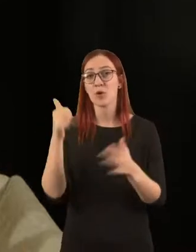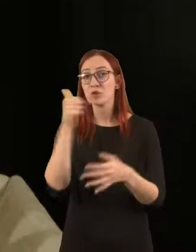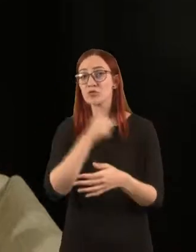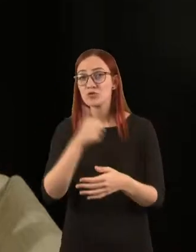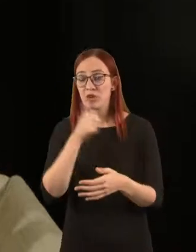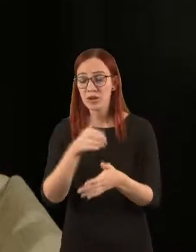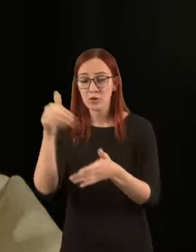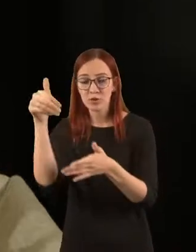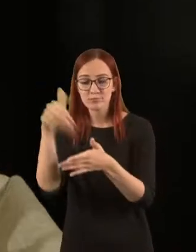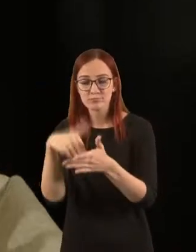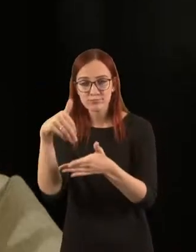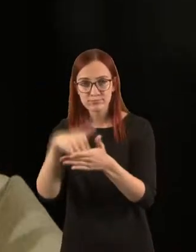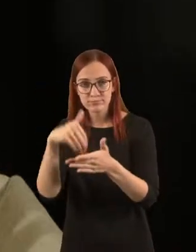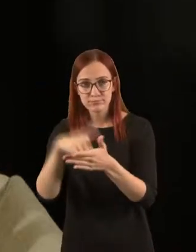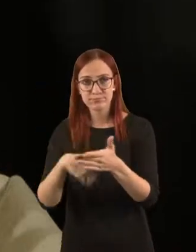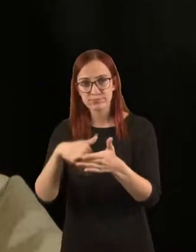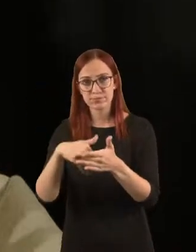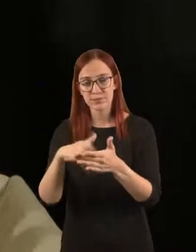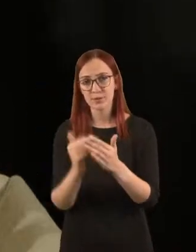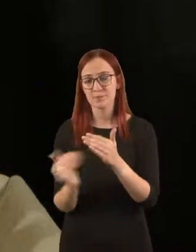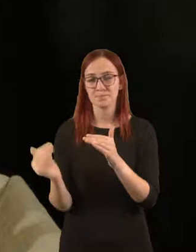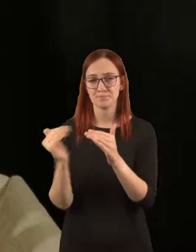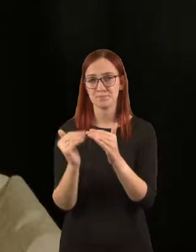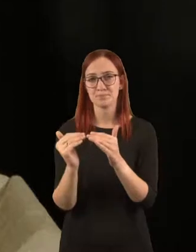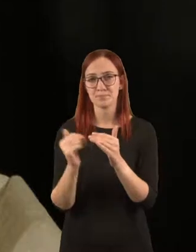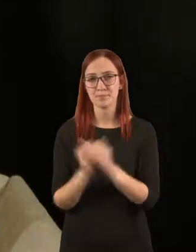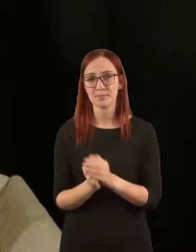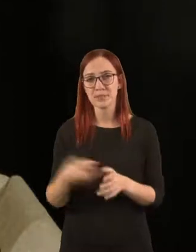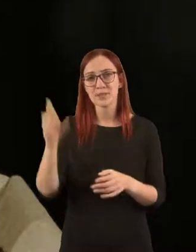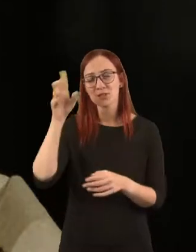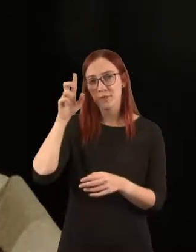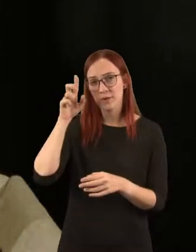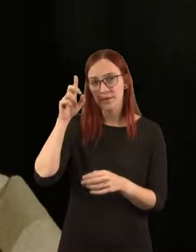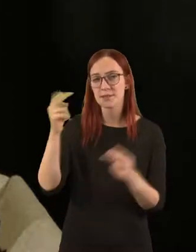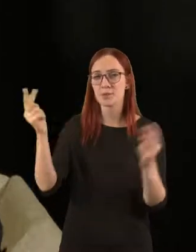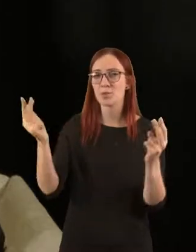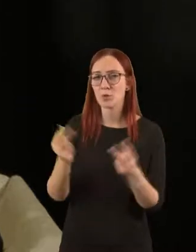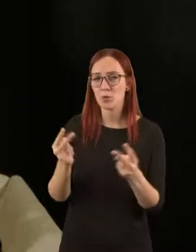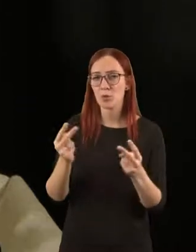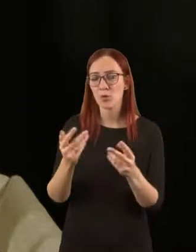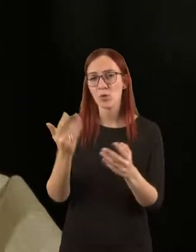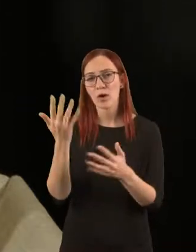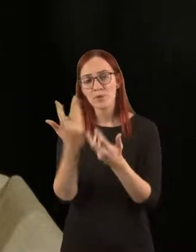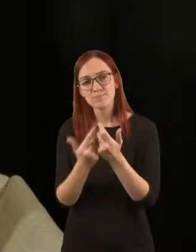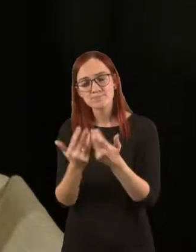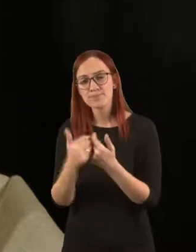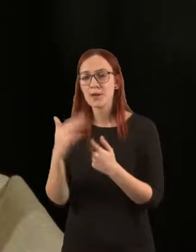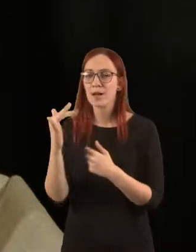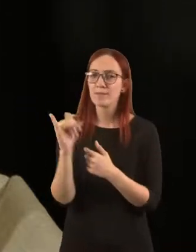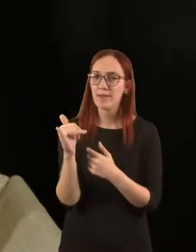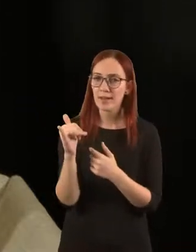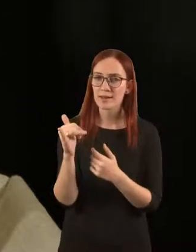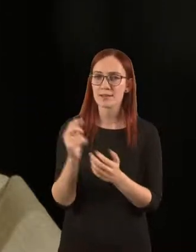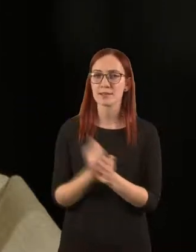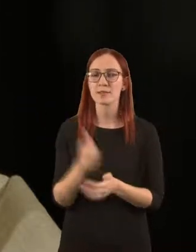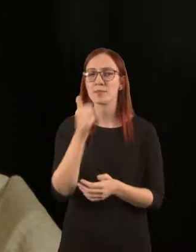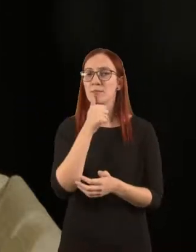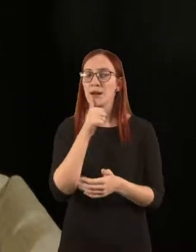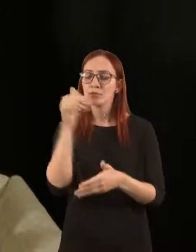the budget and to the measures that are part of the Green Deal.